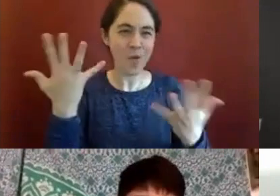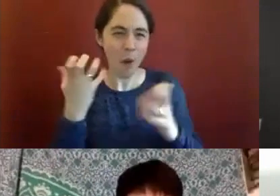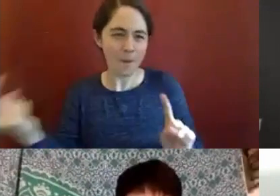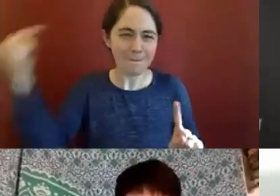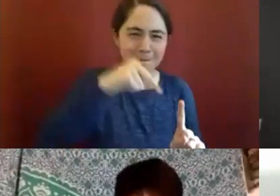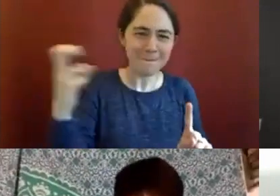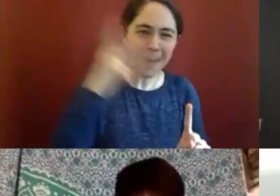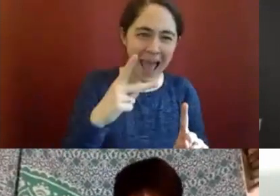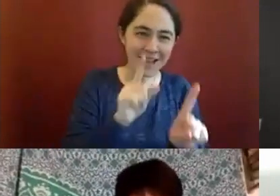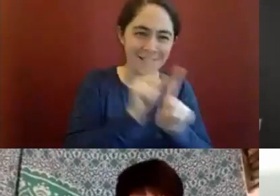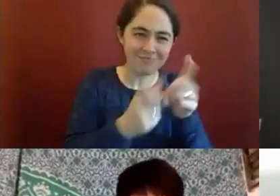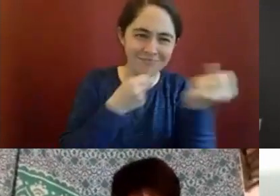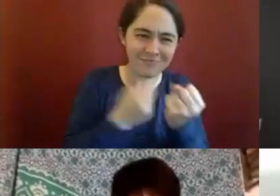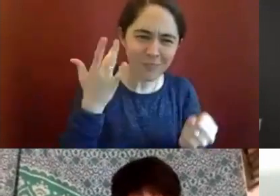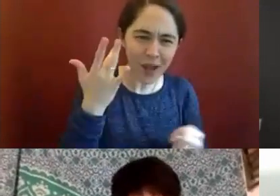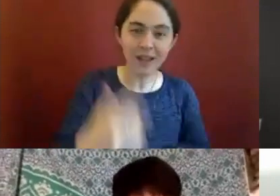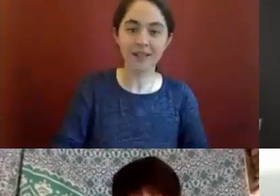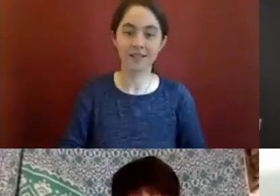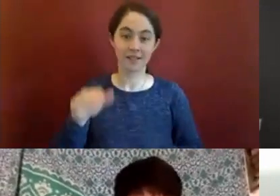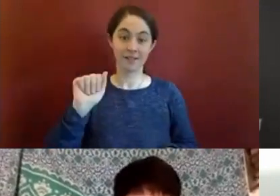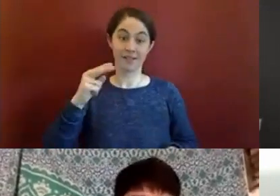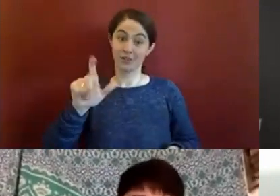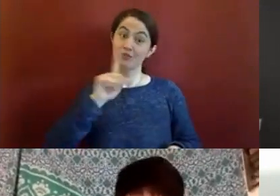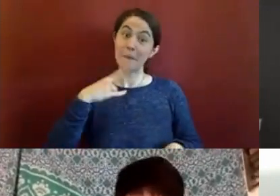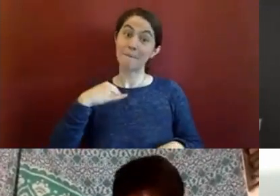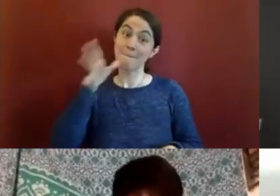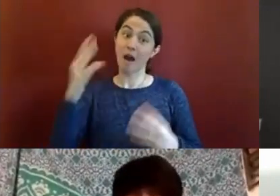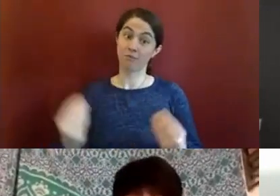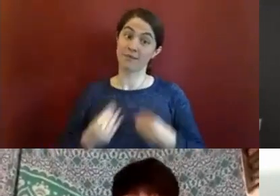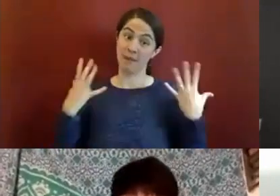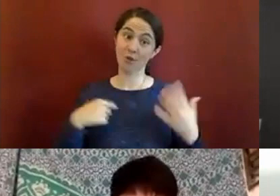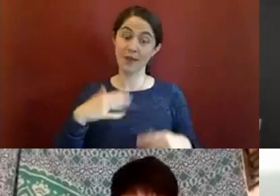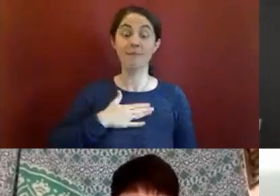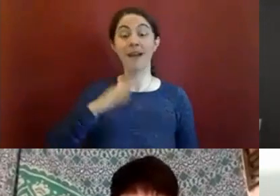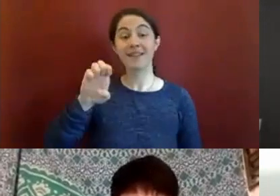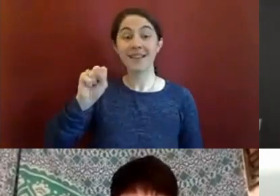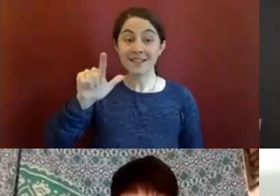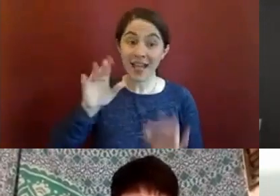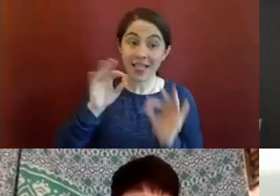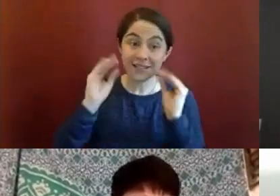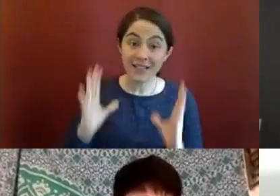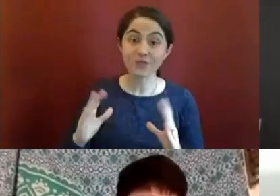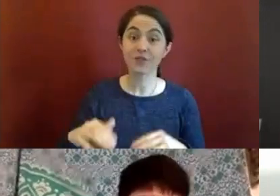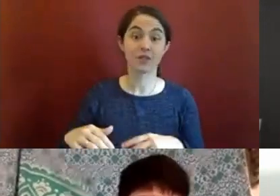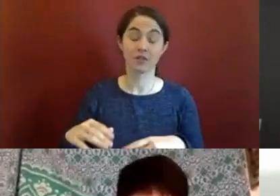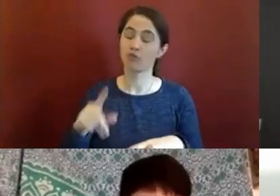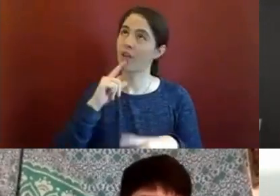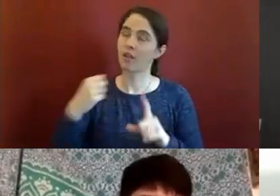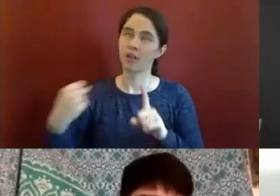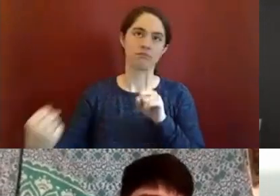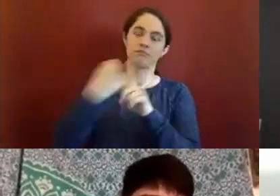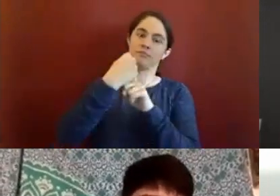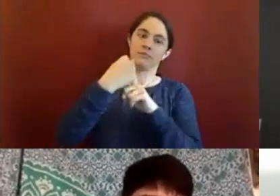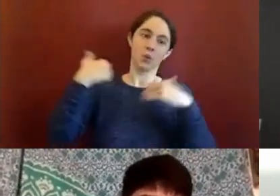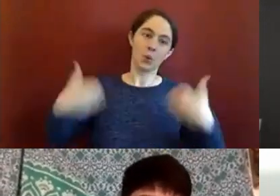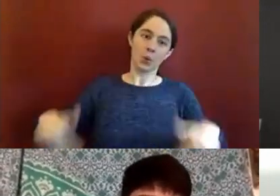I think my family inspired my mom, inspired me. My ESL teachers definitely made a huge difference in my